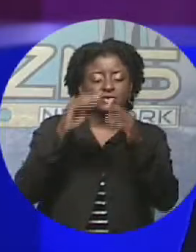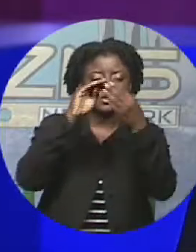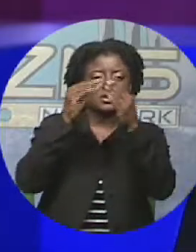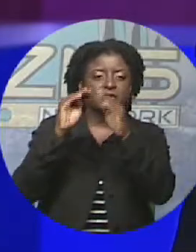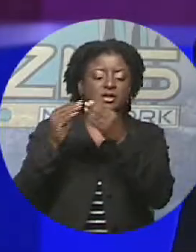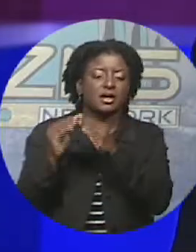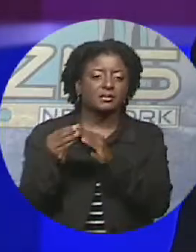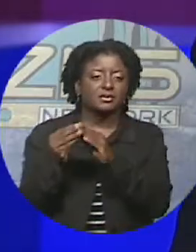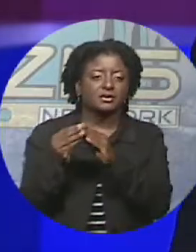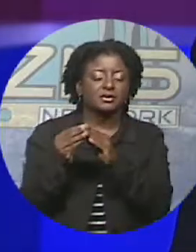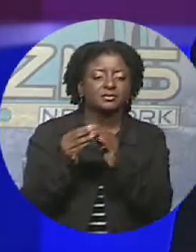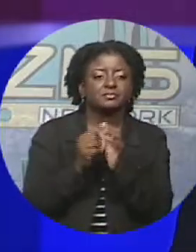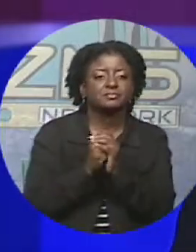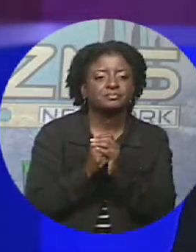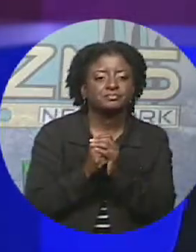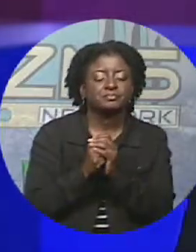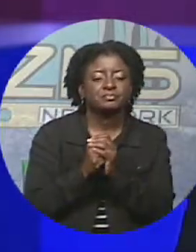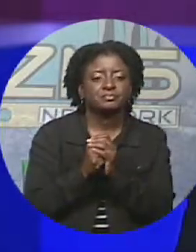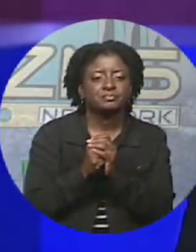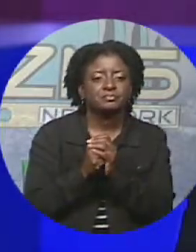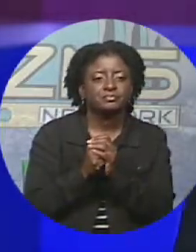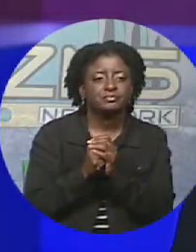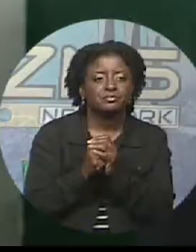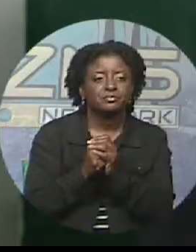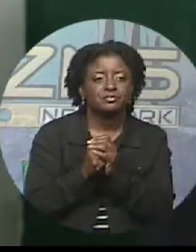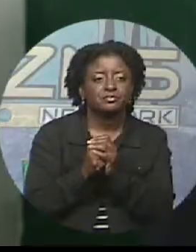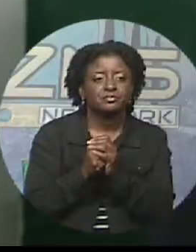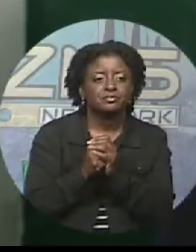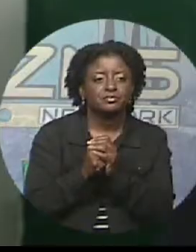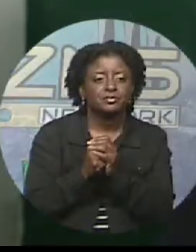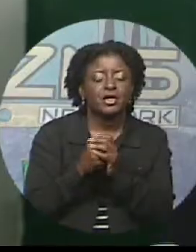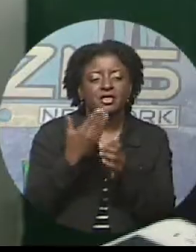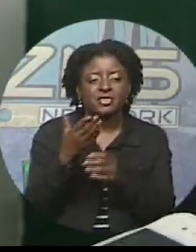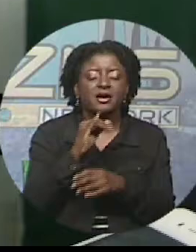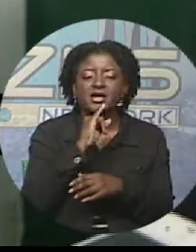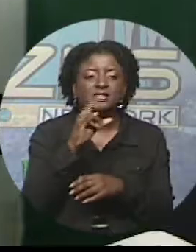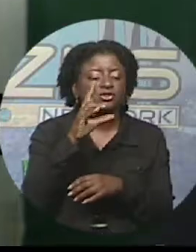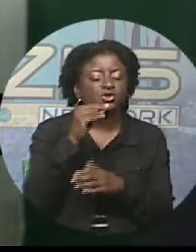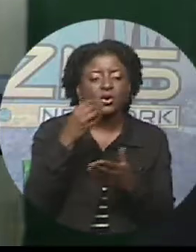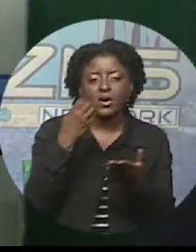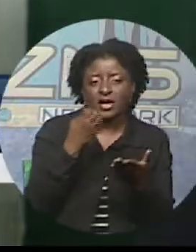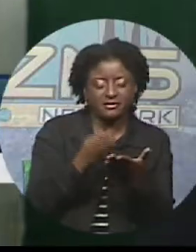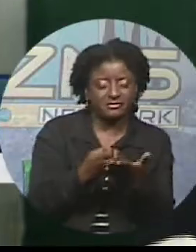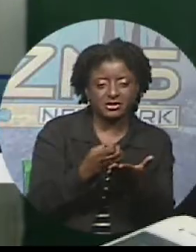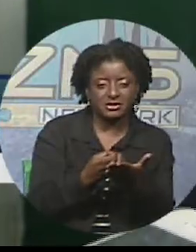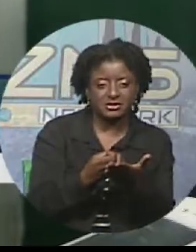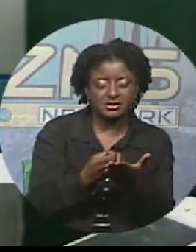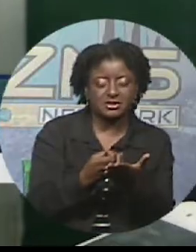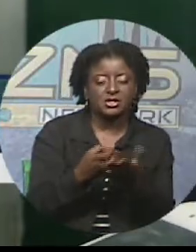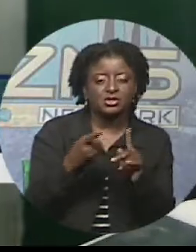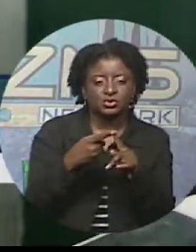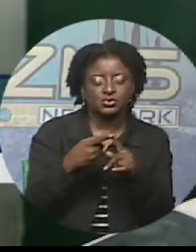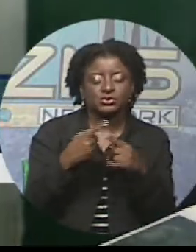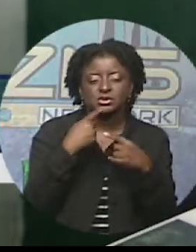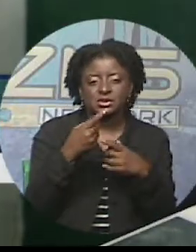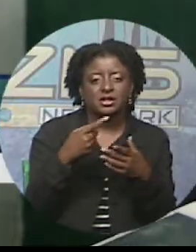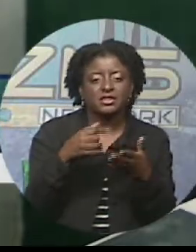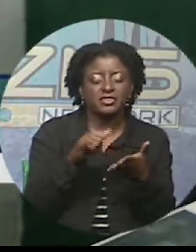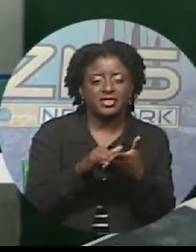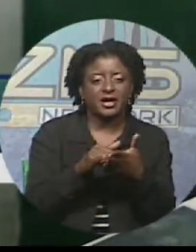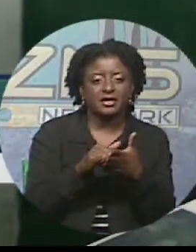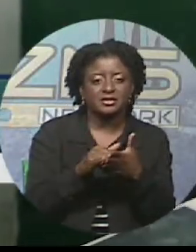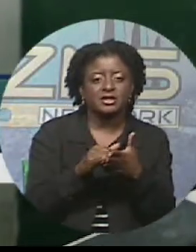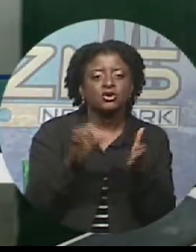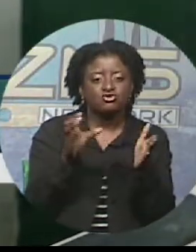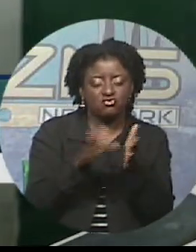an impact on the decline in tourism numbers. There's no evidence to suggest that, but of course we have to always be mindful that it